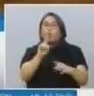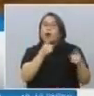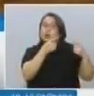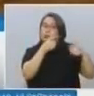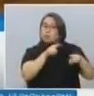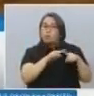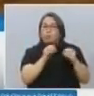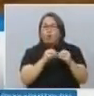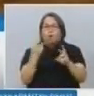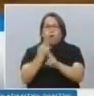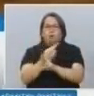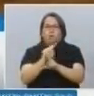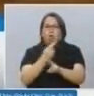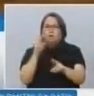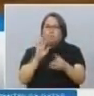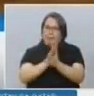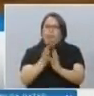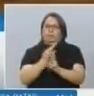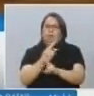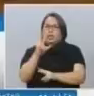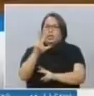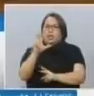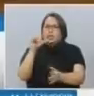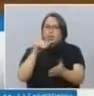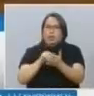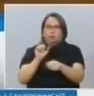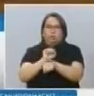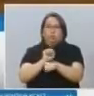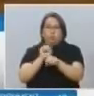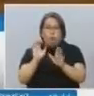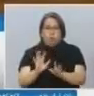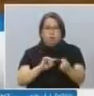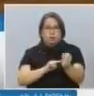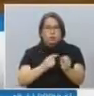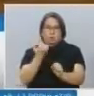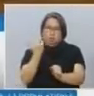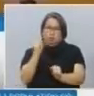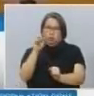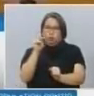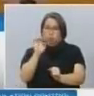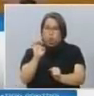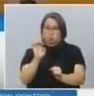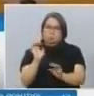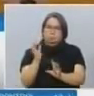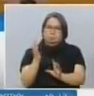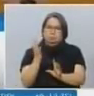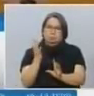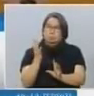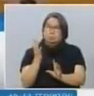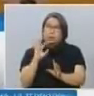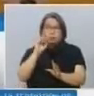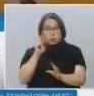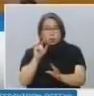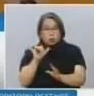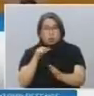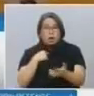300,000 workers as of early this month. On May 1 of this year, I